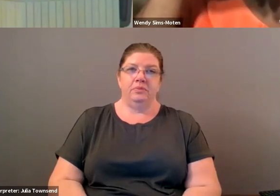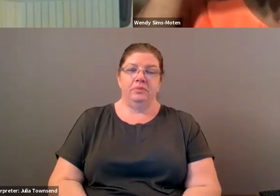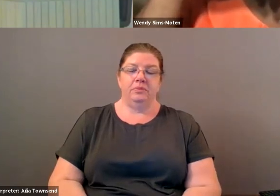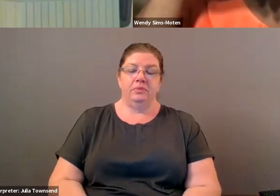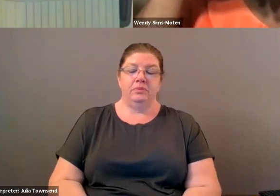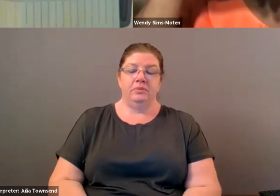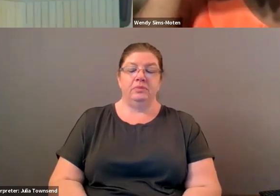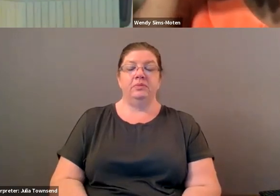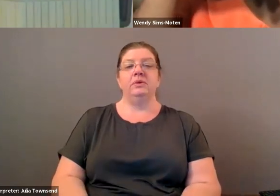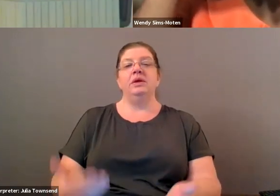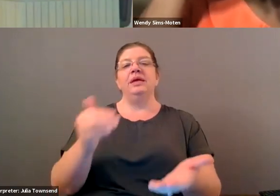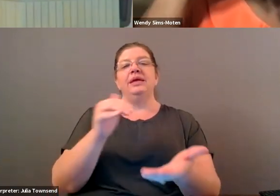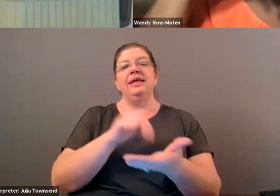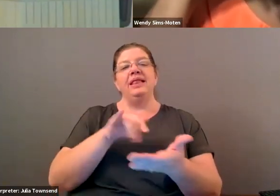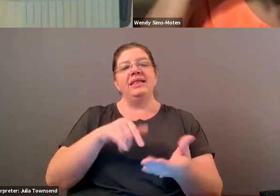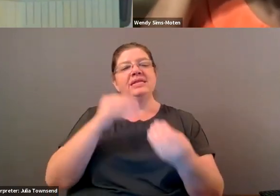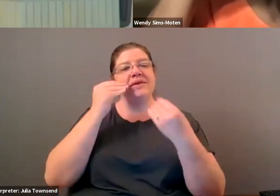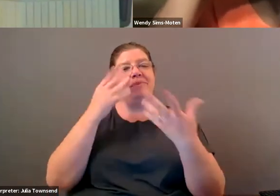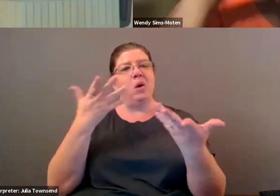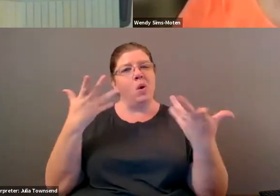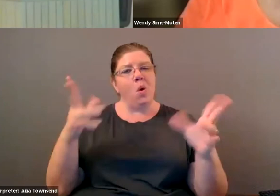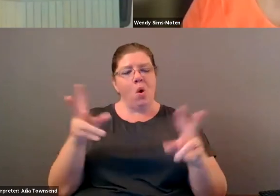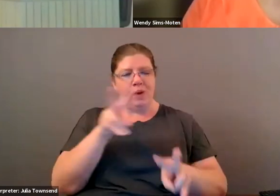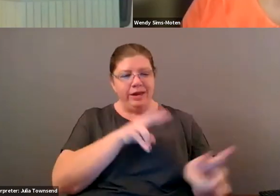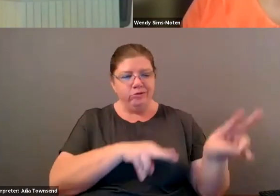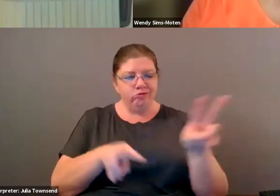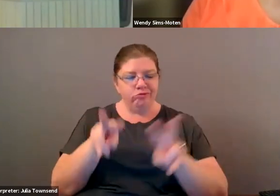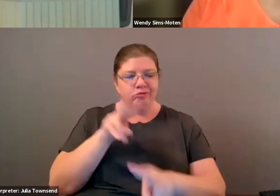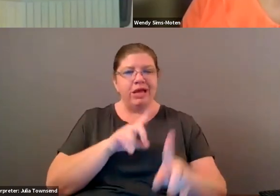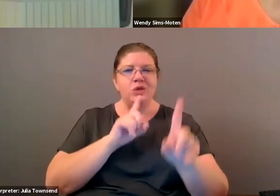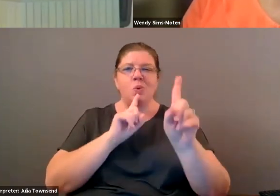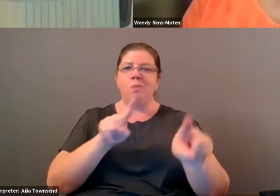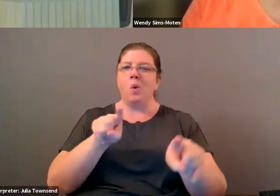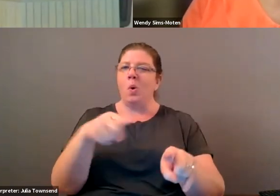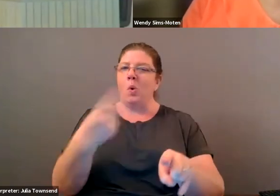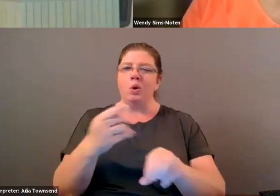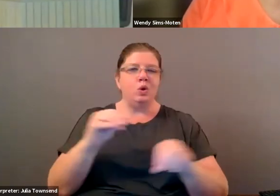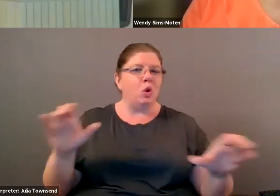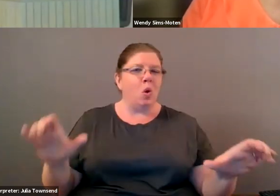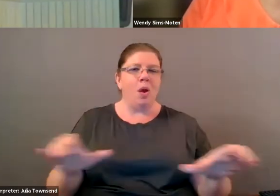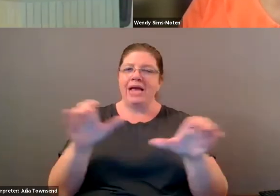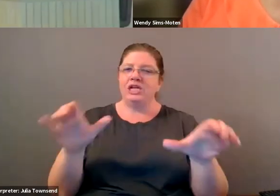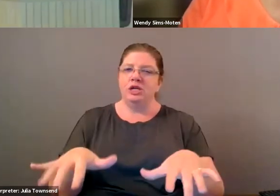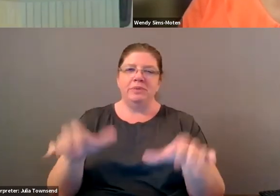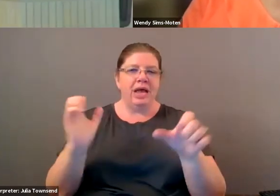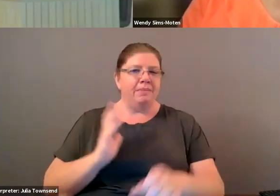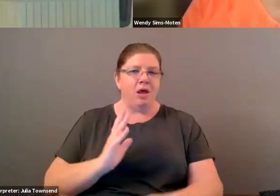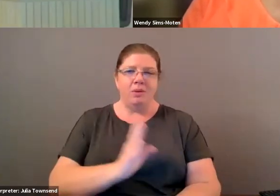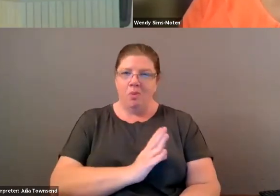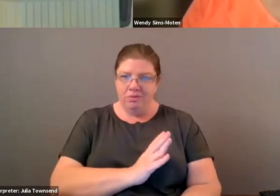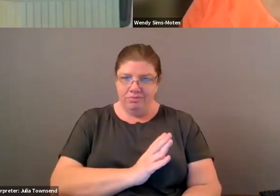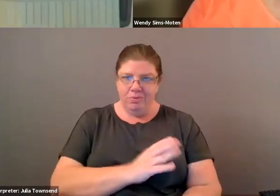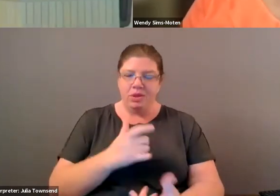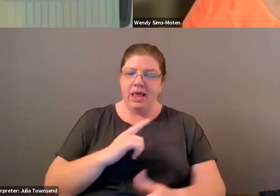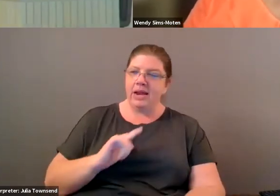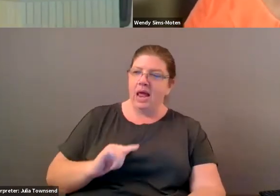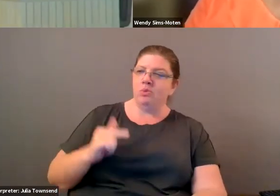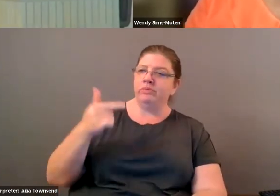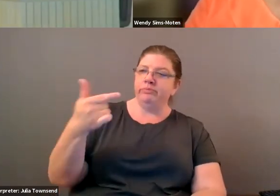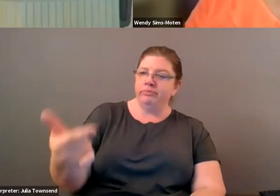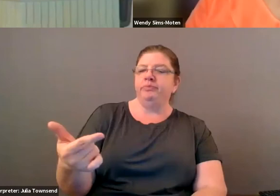Again, this is information we've had a chance to review. It's a report only. No action will be taken by the board. And with that, I'll turn it over